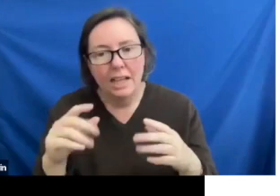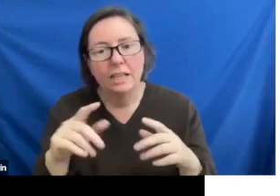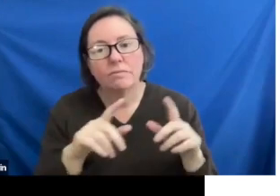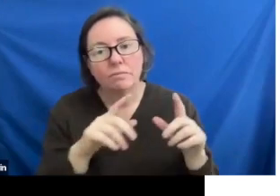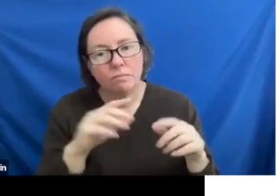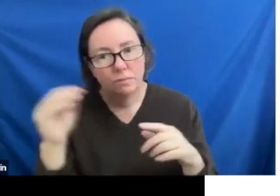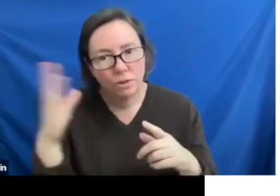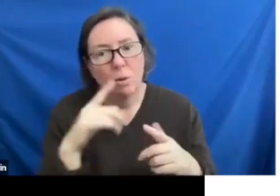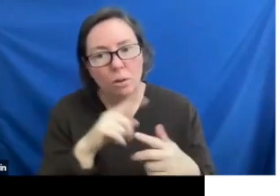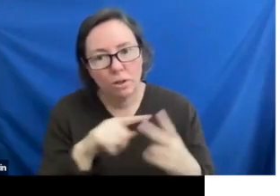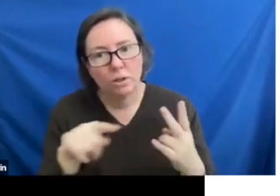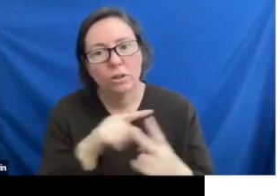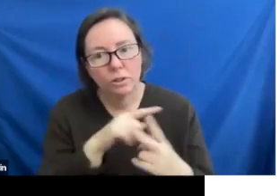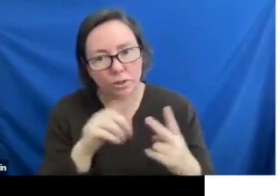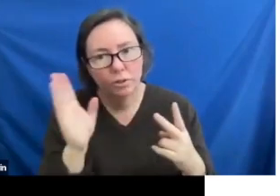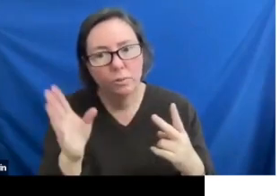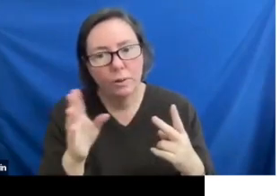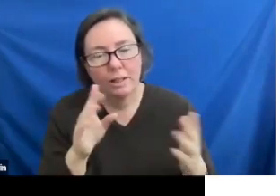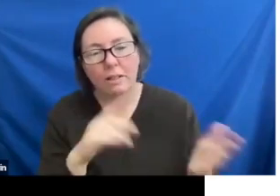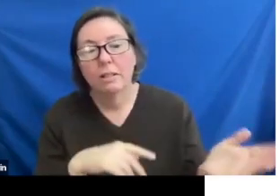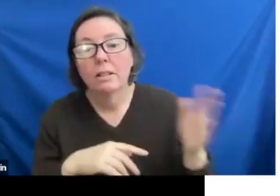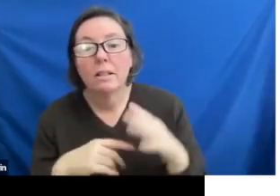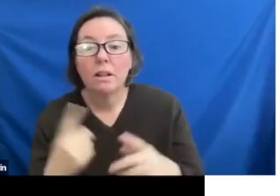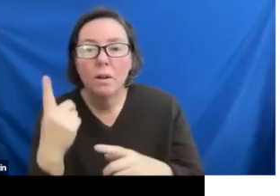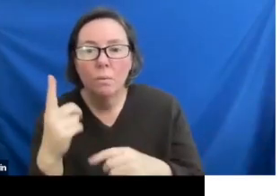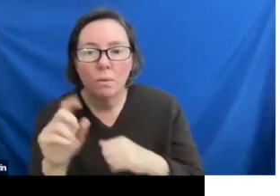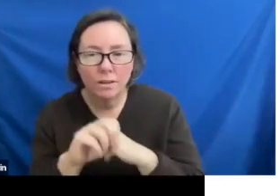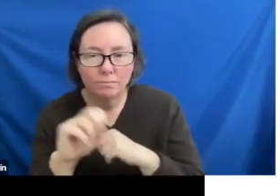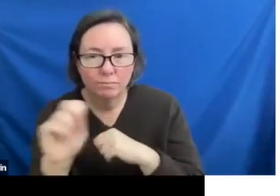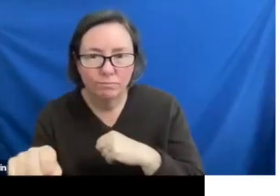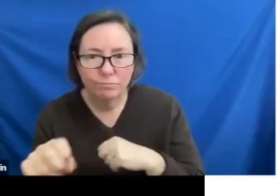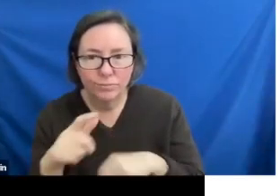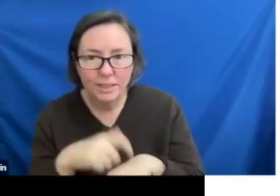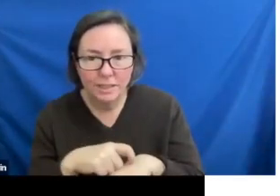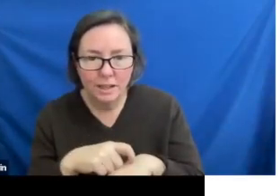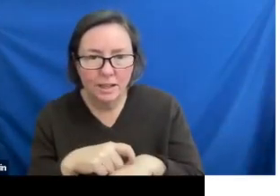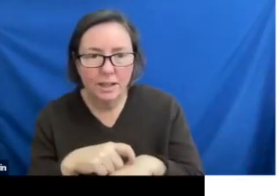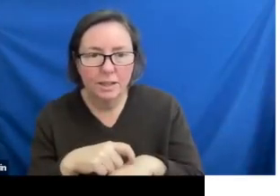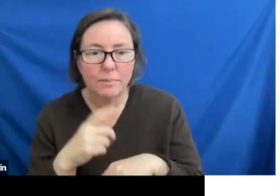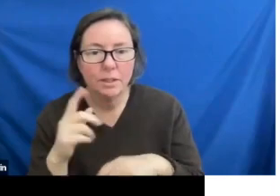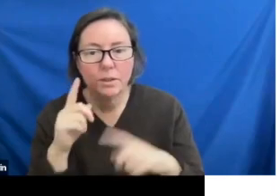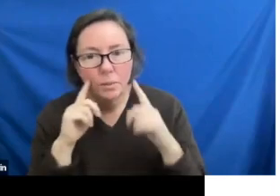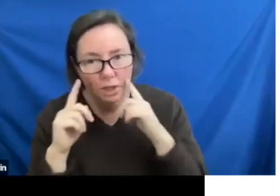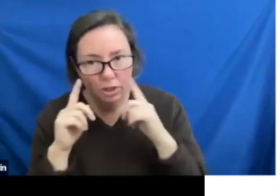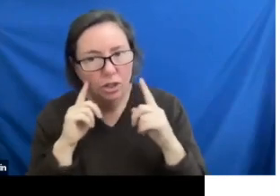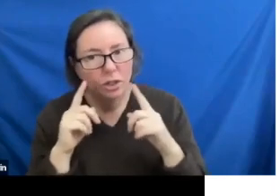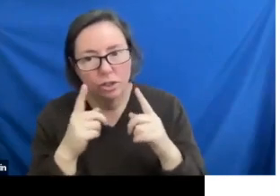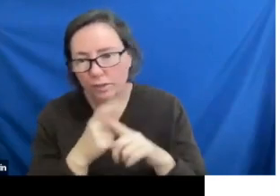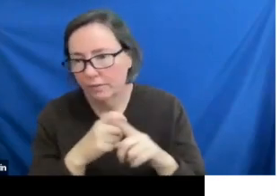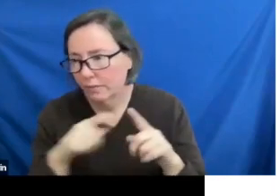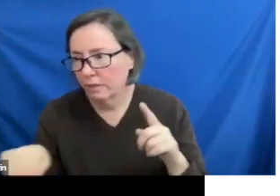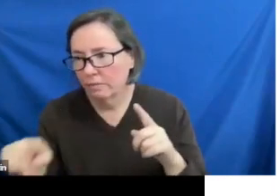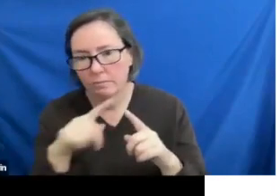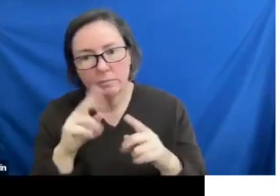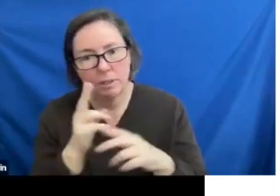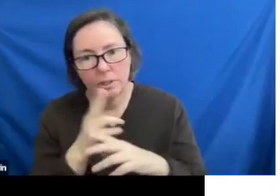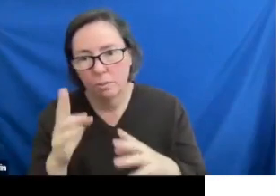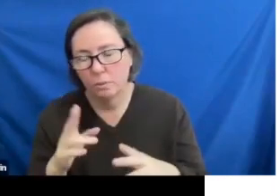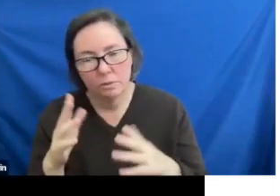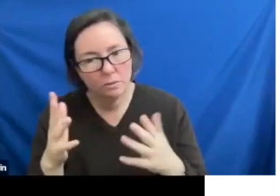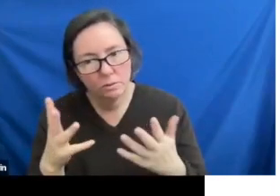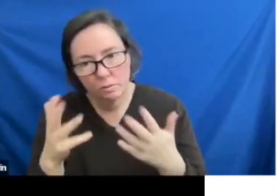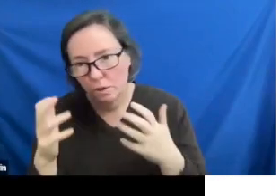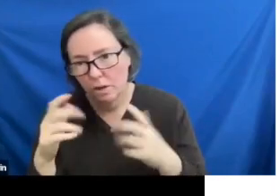One item that's going to take us a little bit of time to put in place, but we've heard loud and clear from our users, is